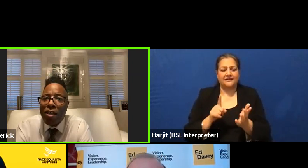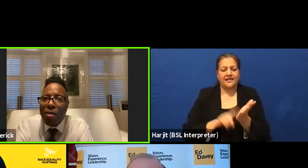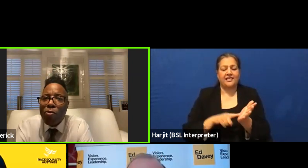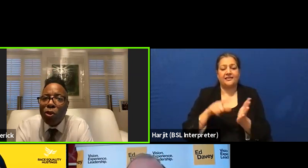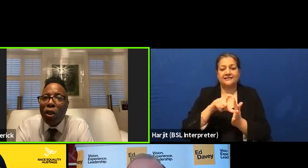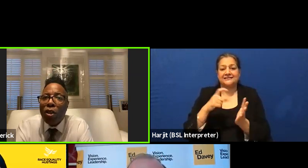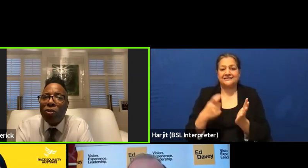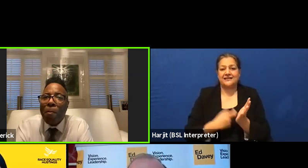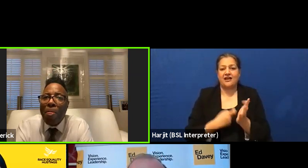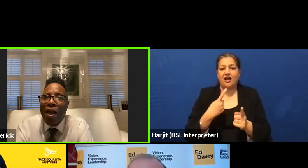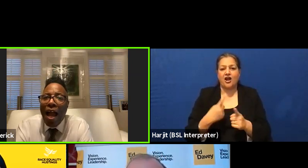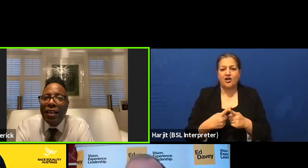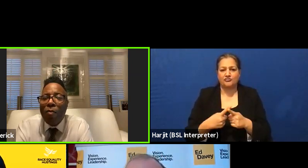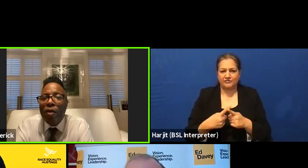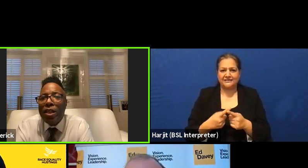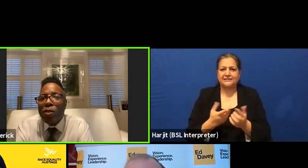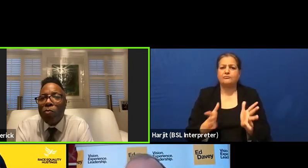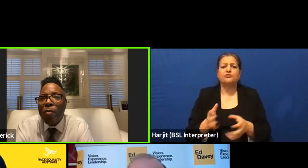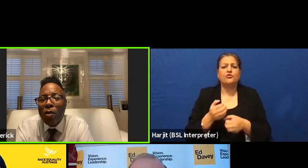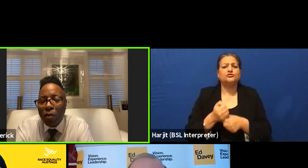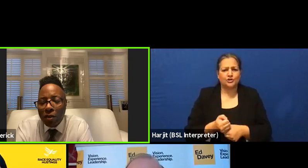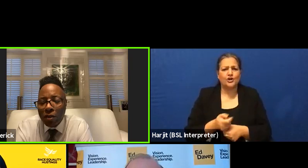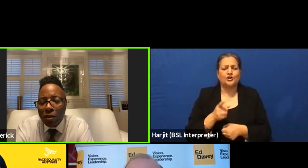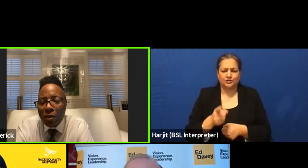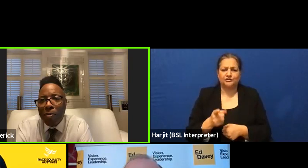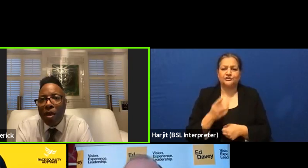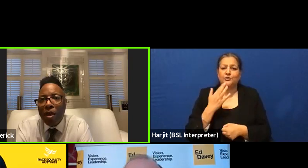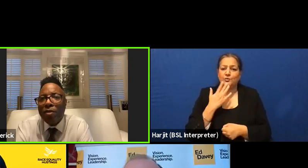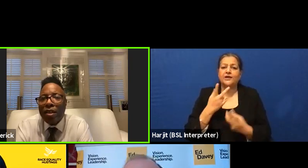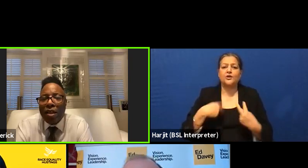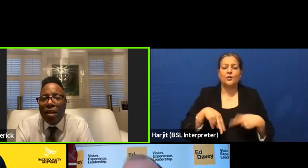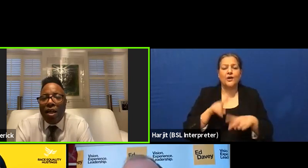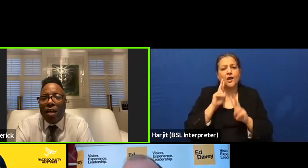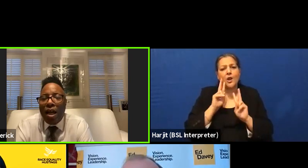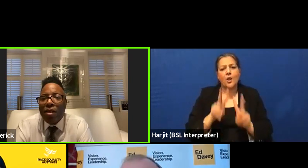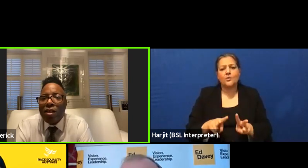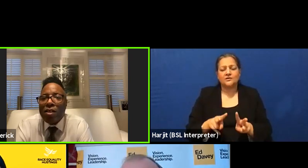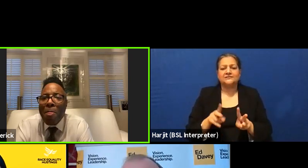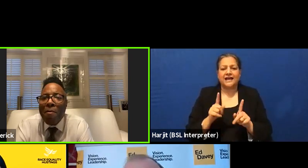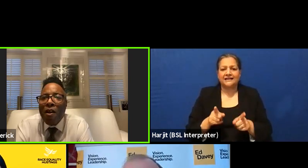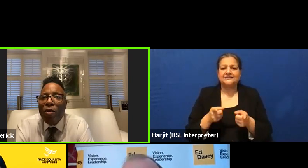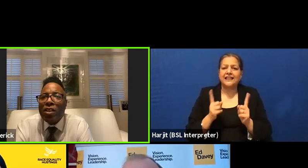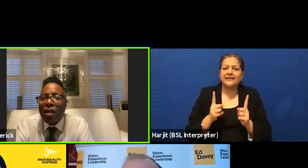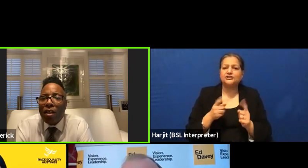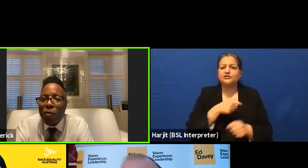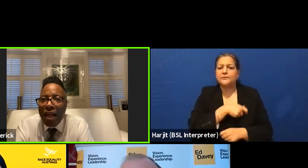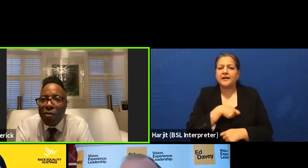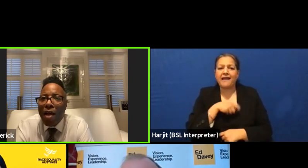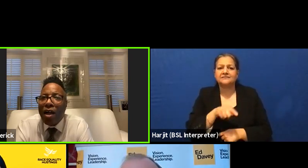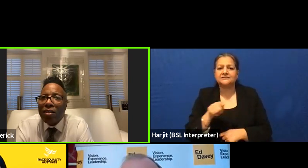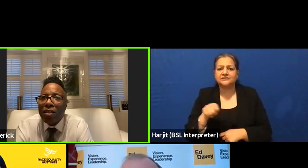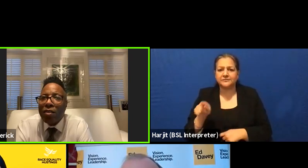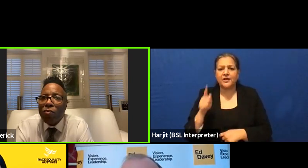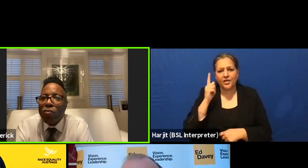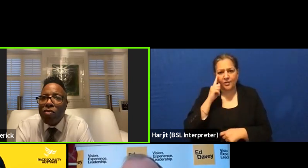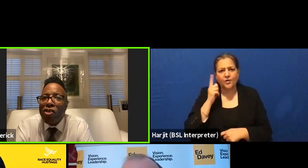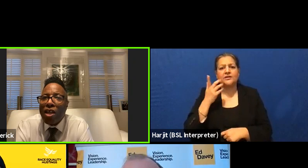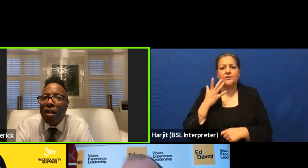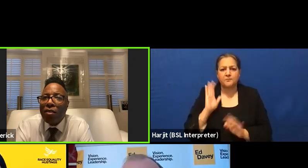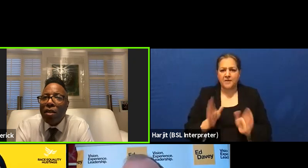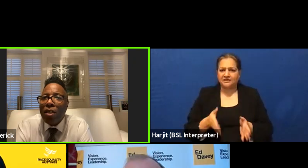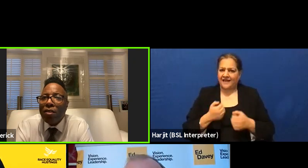is a broad church, and when we looked at the leadership candidates, we decided that we had to have a hustings, and